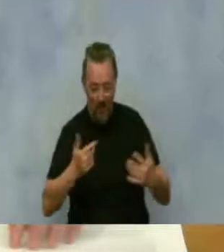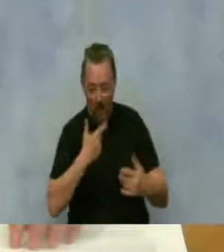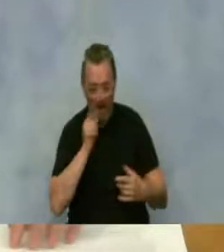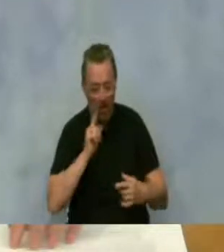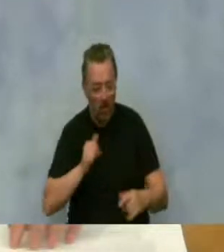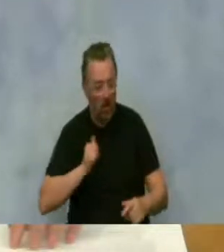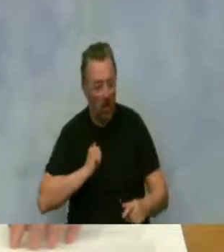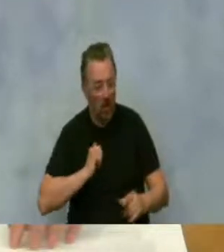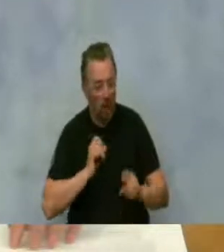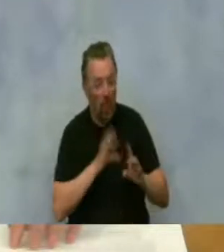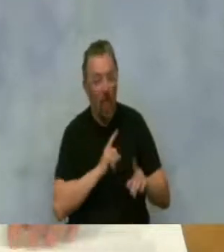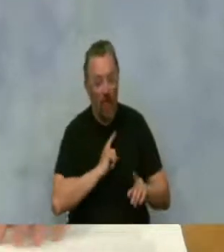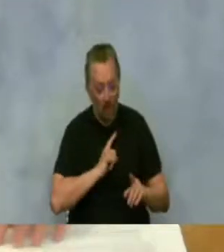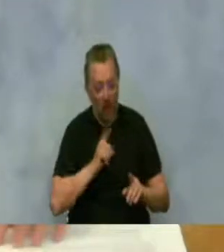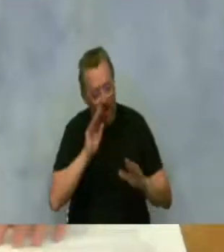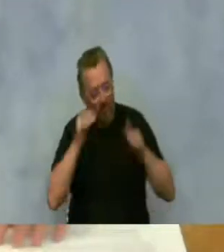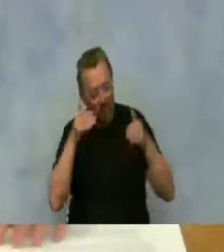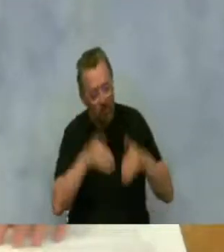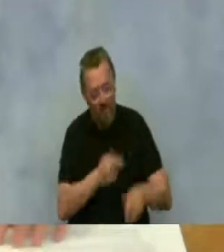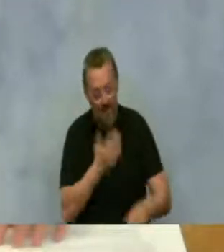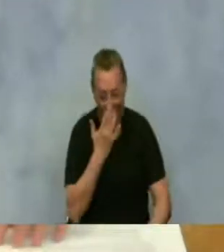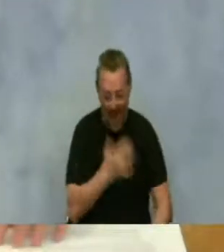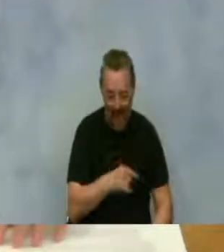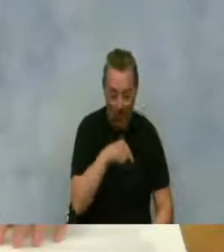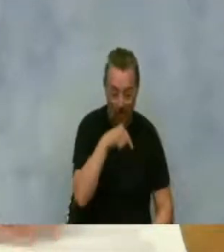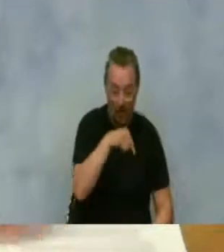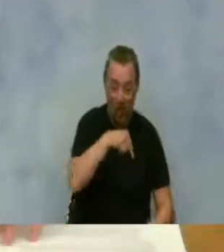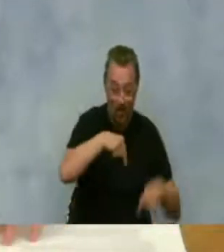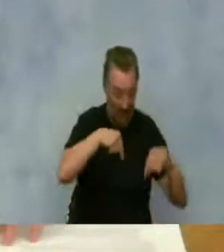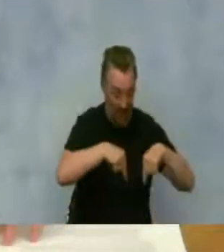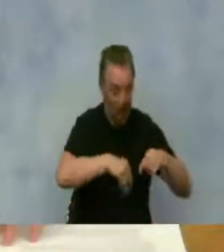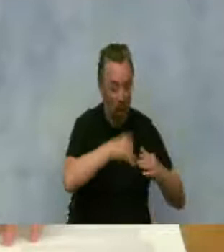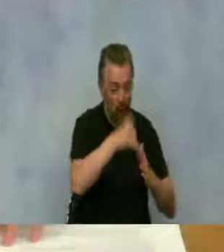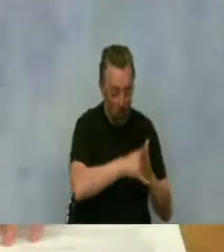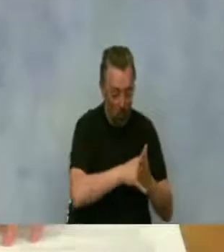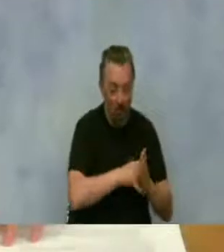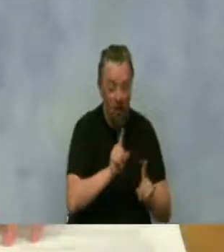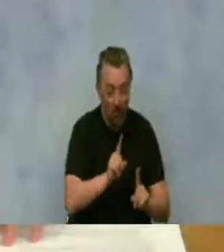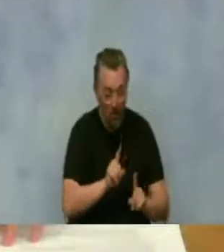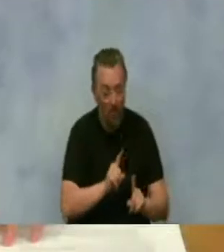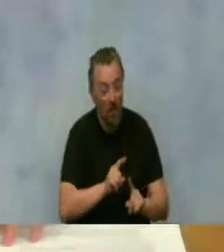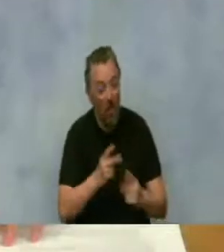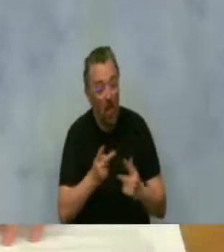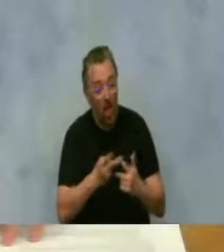was a specific focus on the age on this particular report. That's not to say that the other,